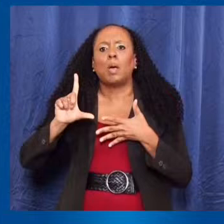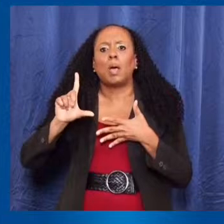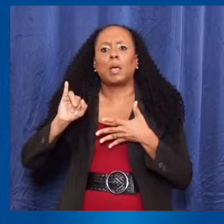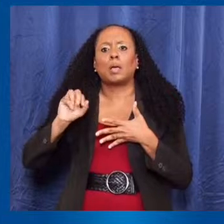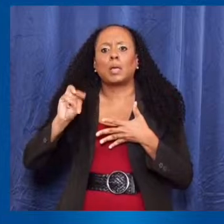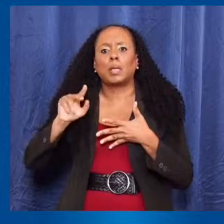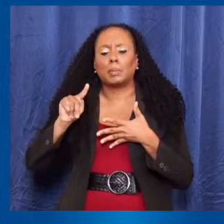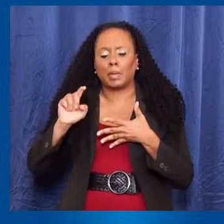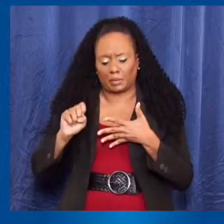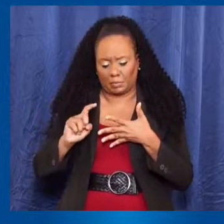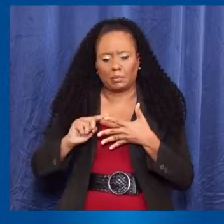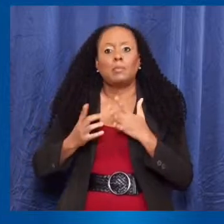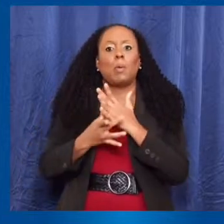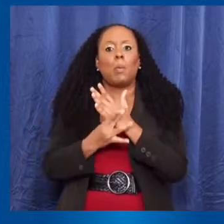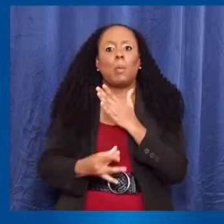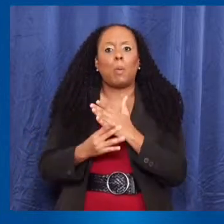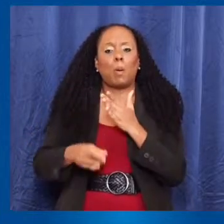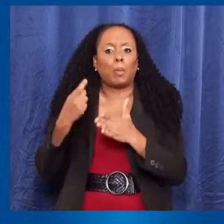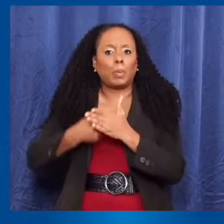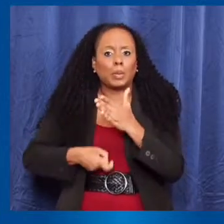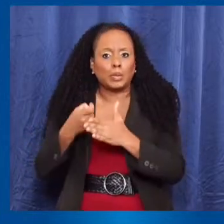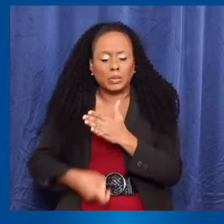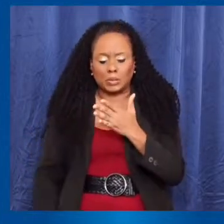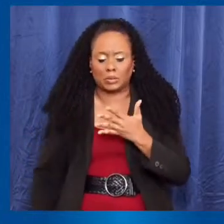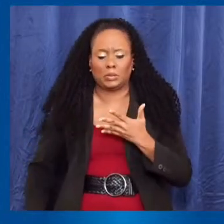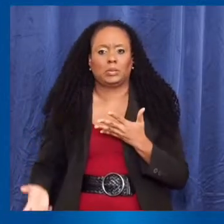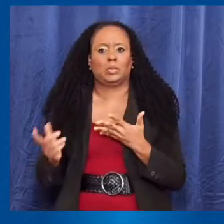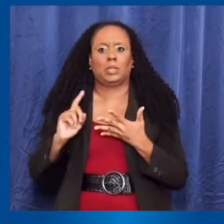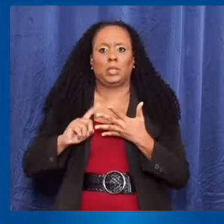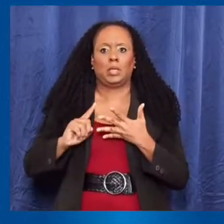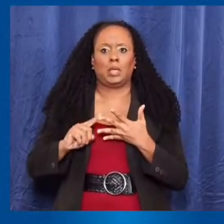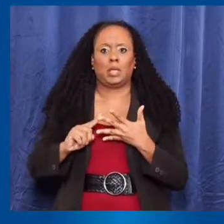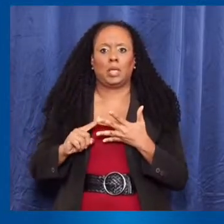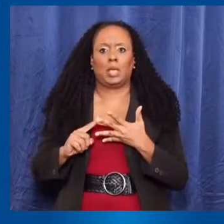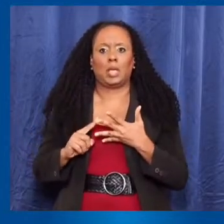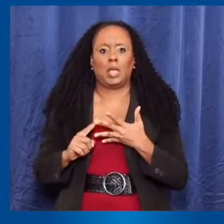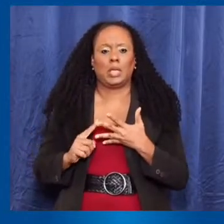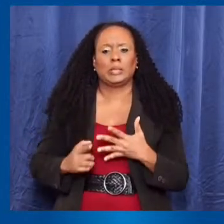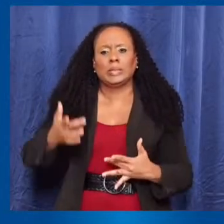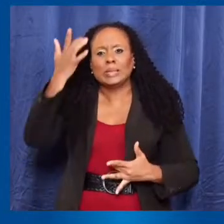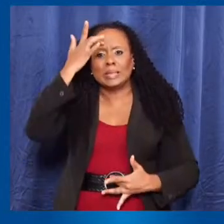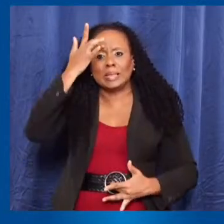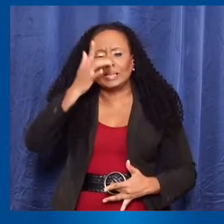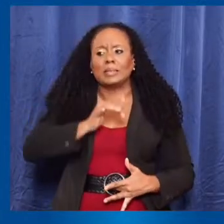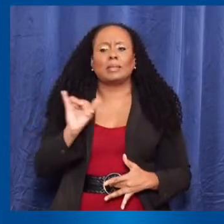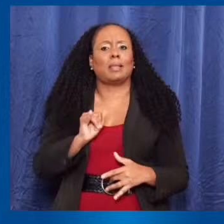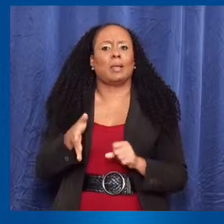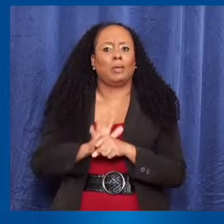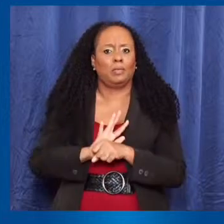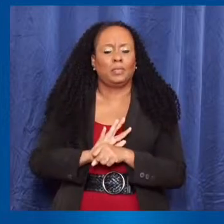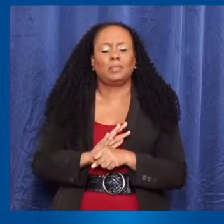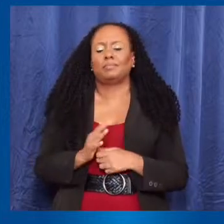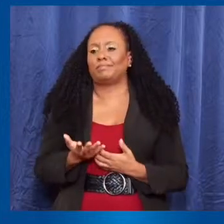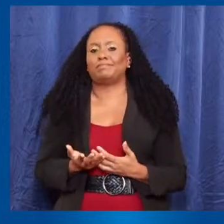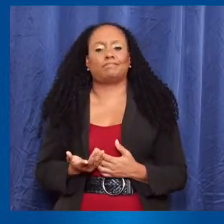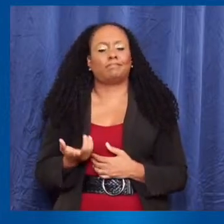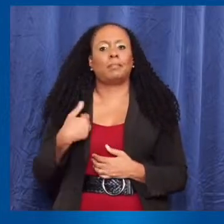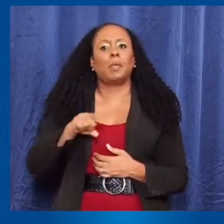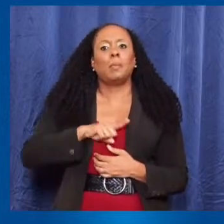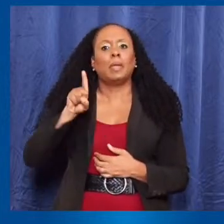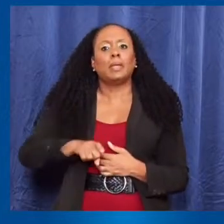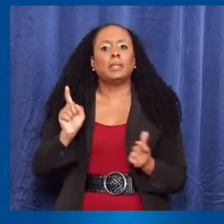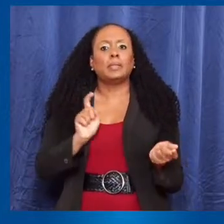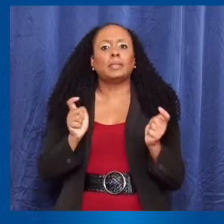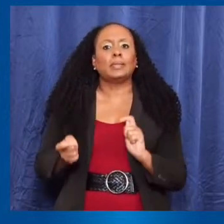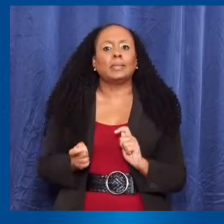in oil prices and the rise in inflation and imported inflation. And to that extent, we therefore need to change how